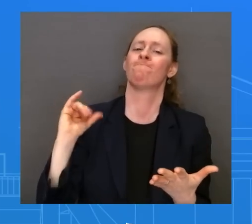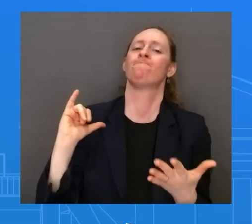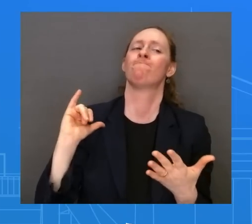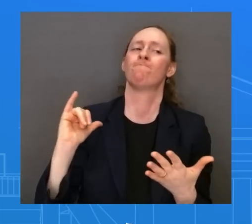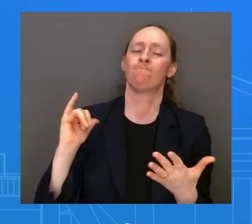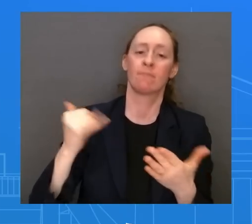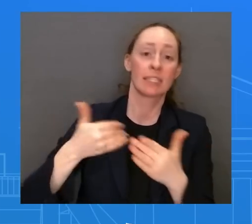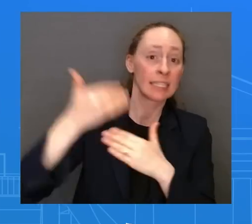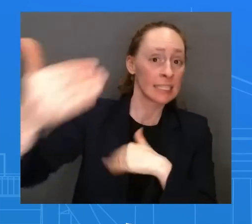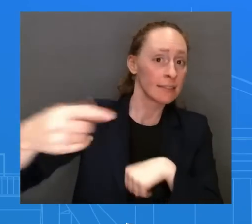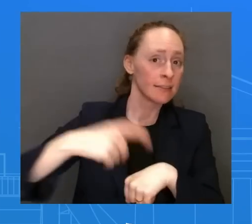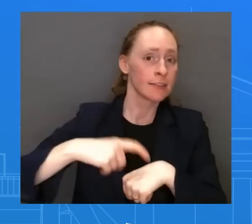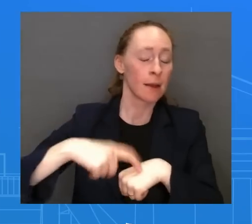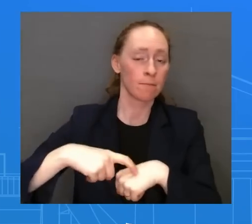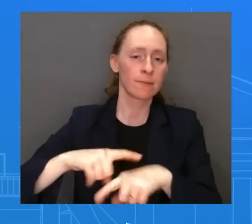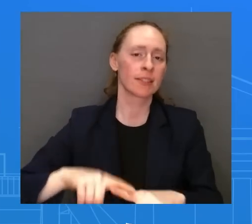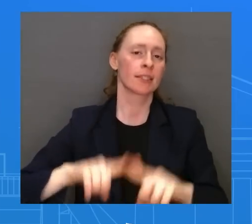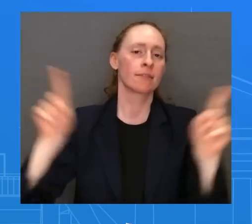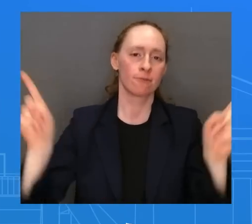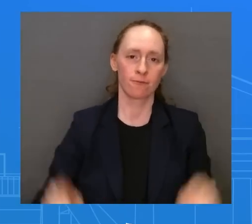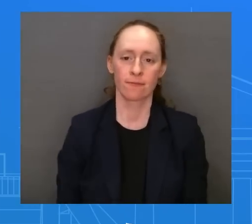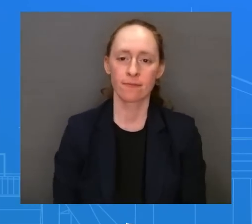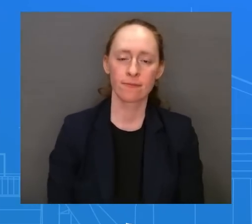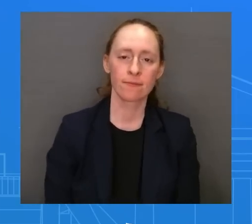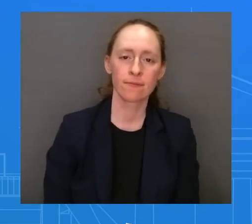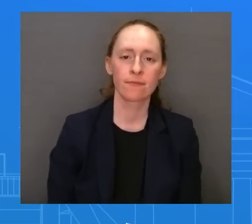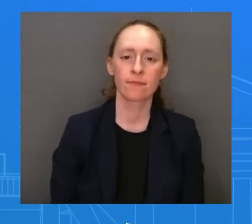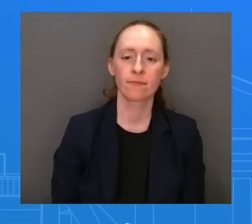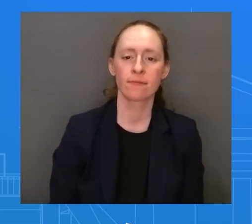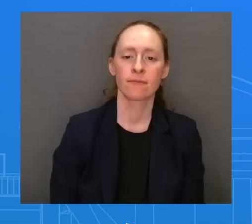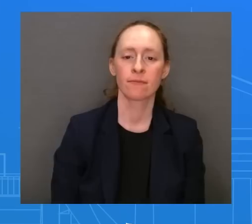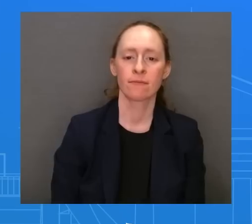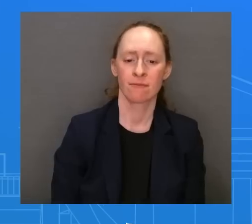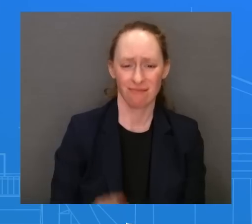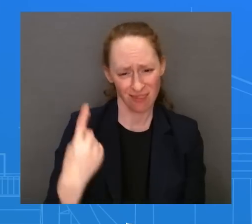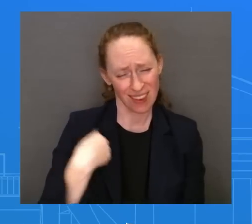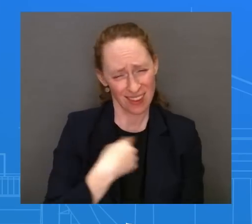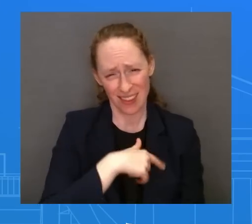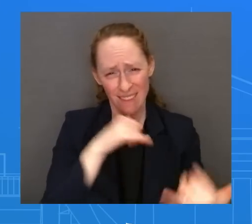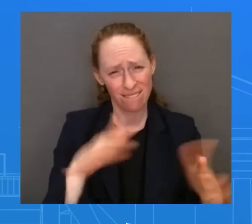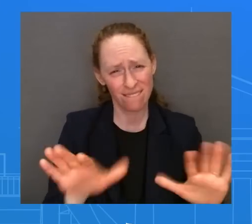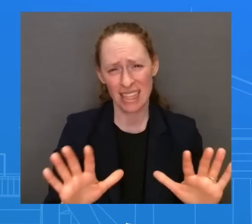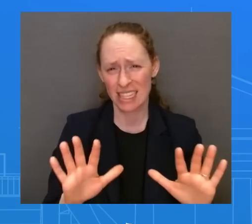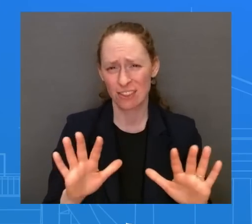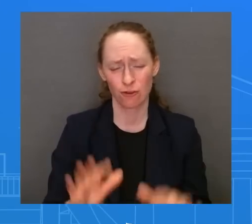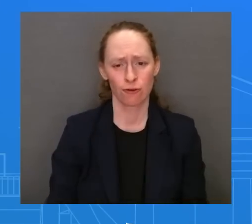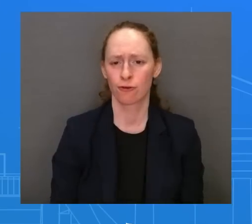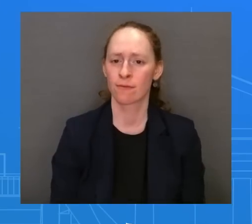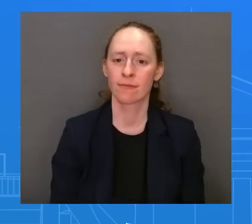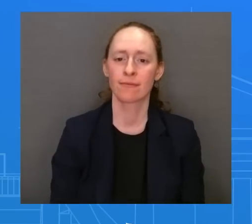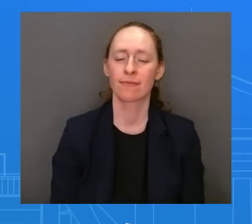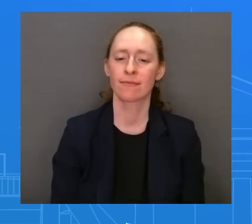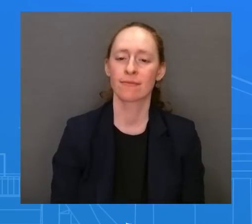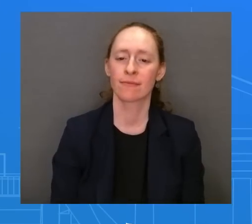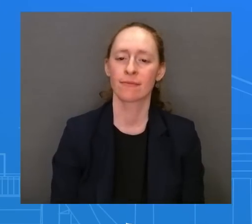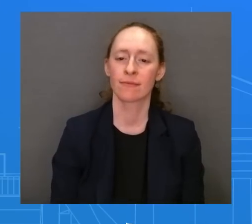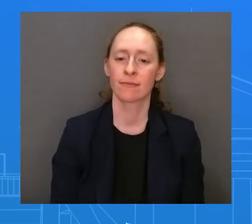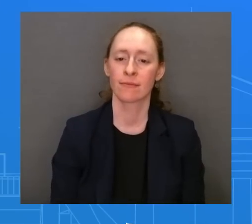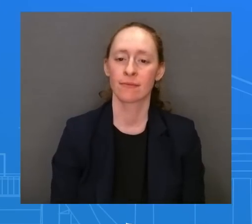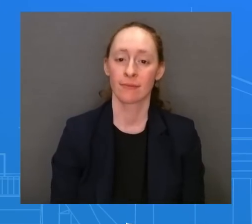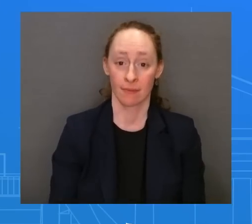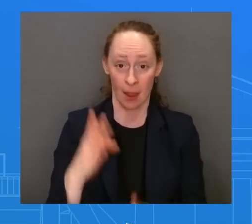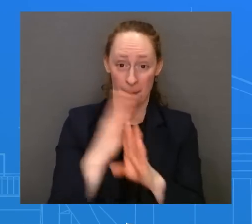work isn't over so number one even before you got that document some of those lessons were applied I had talked about